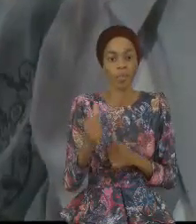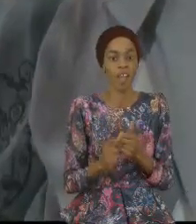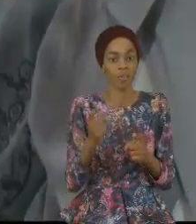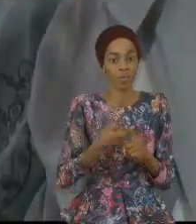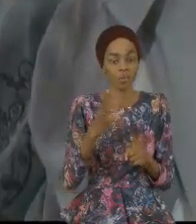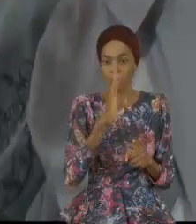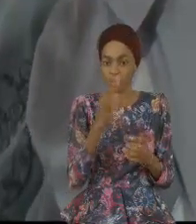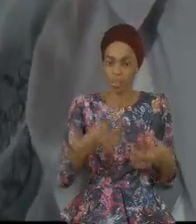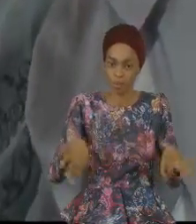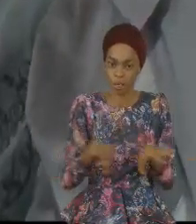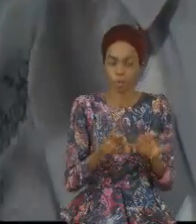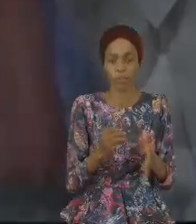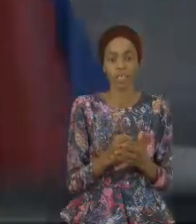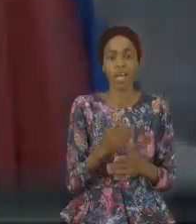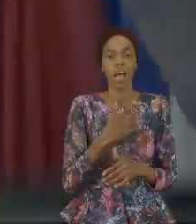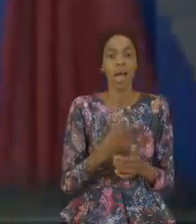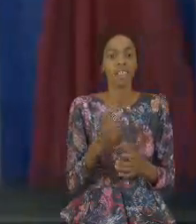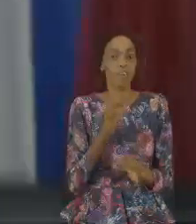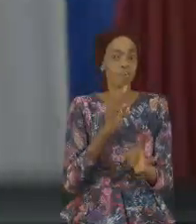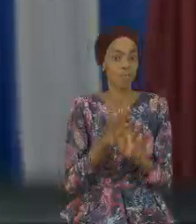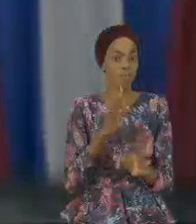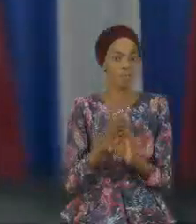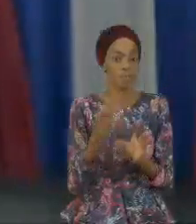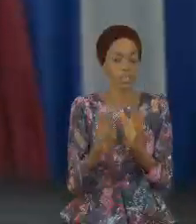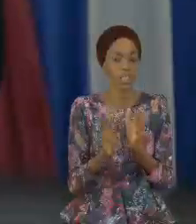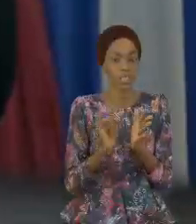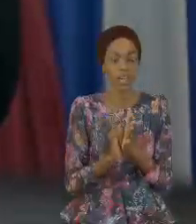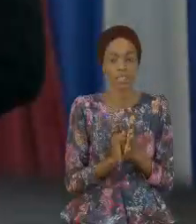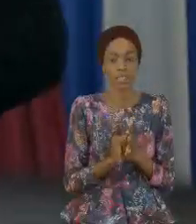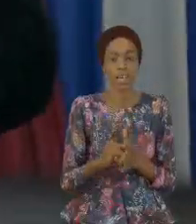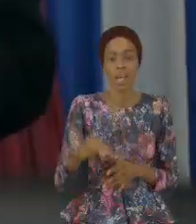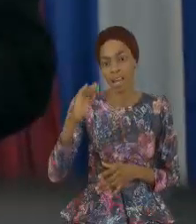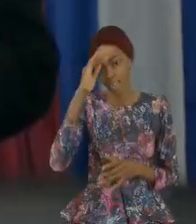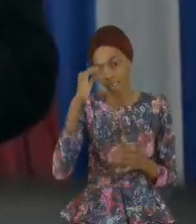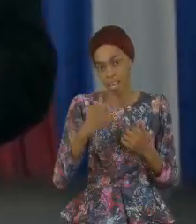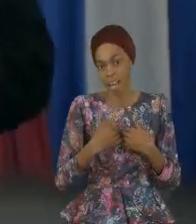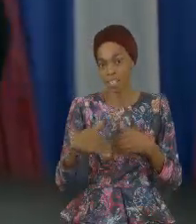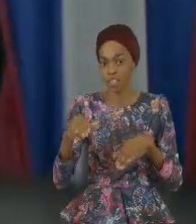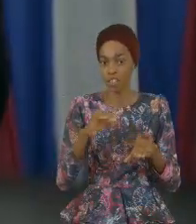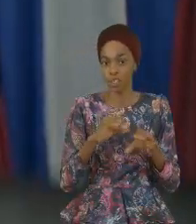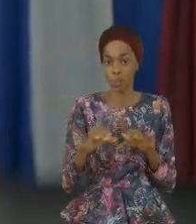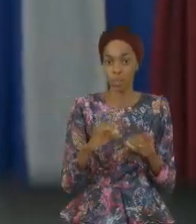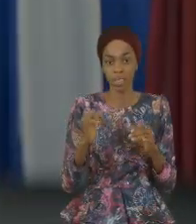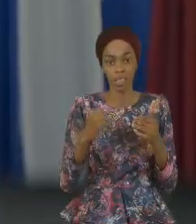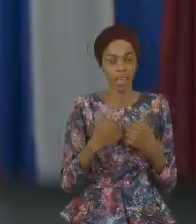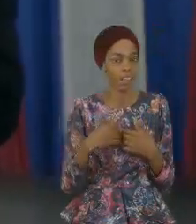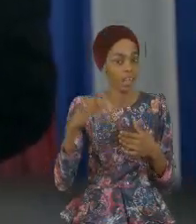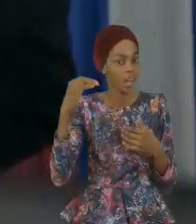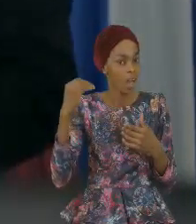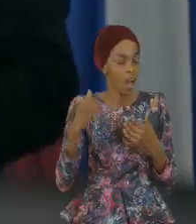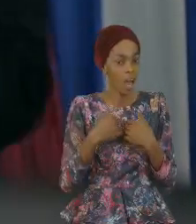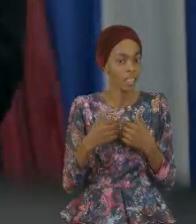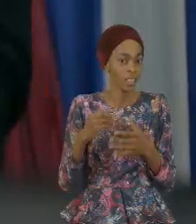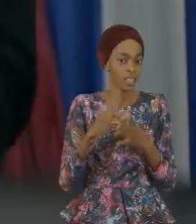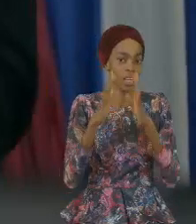will count. And the faithfulness that he had done, he had had in the house of